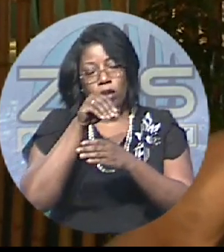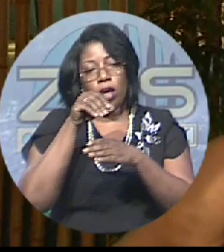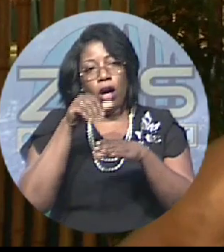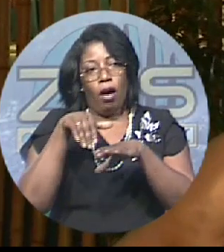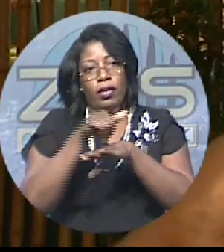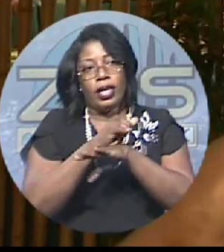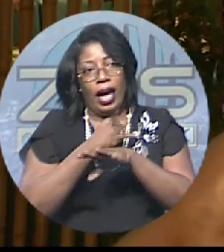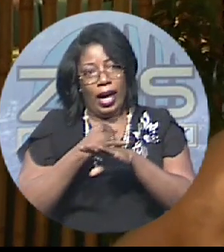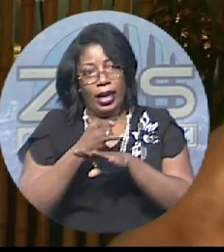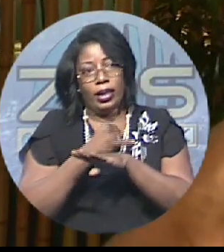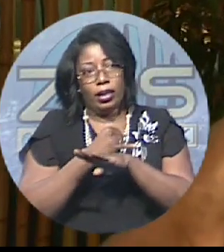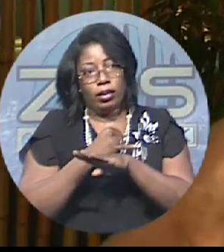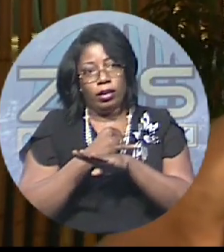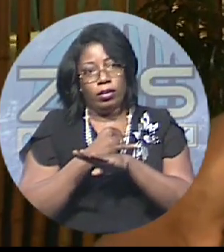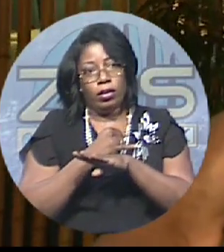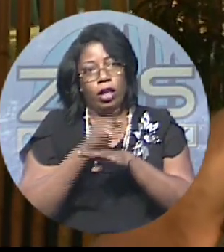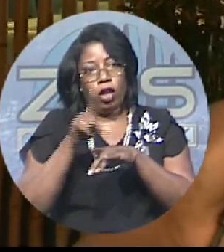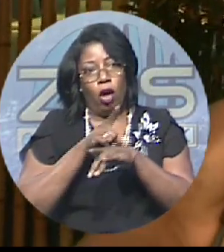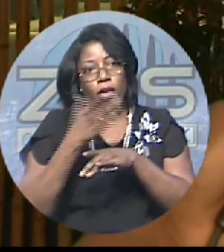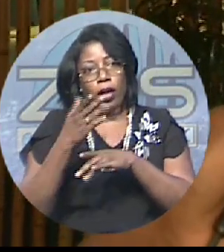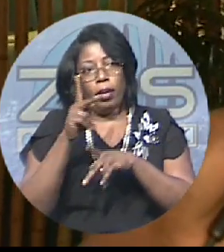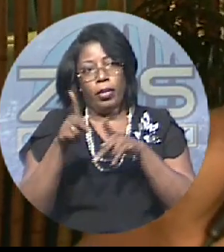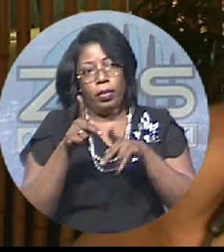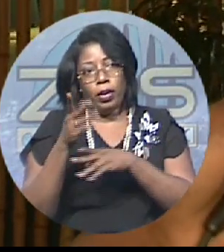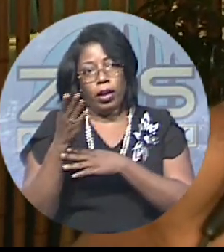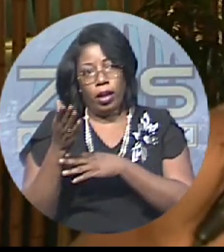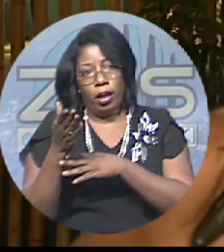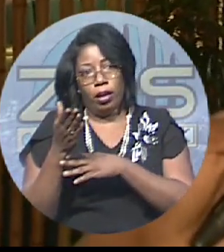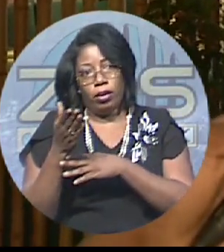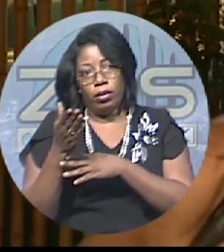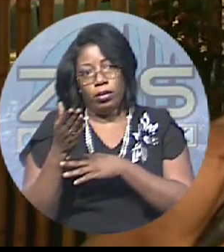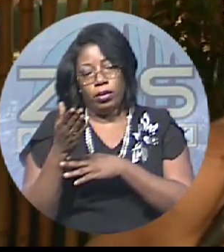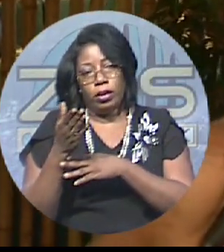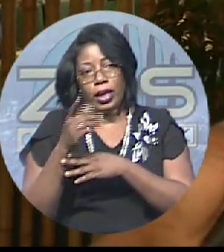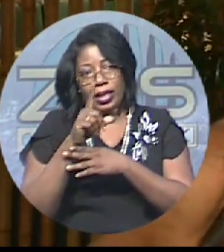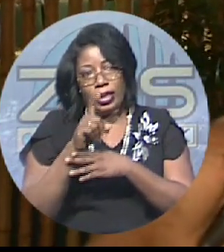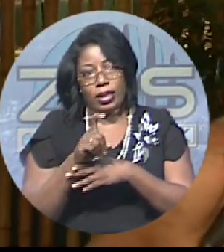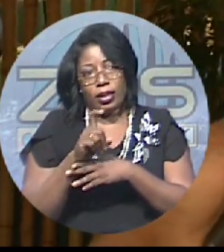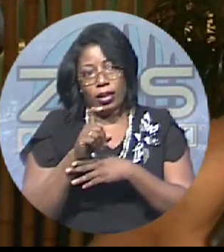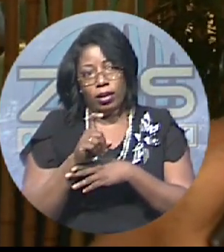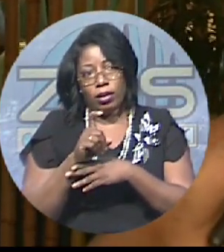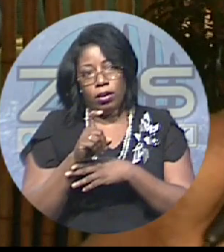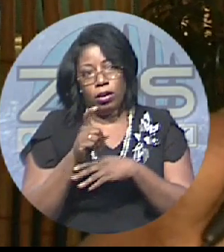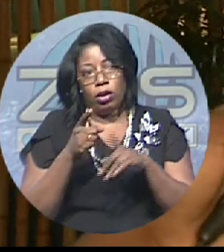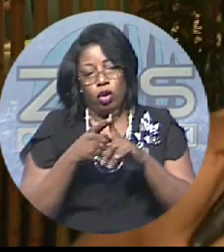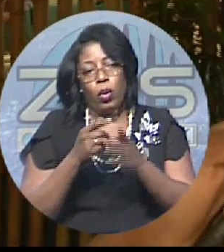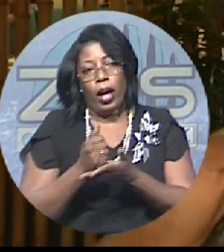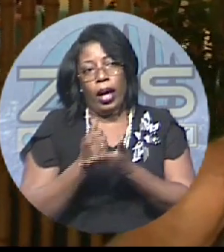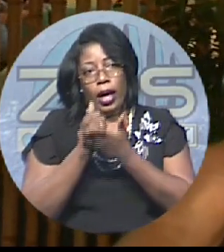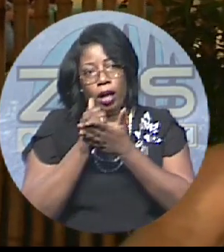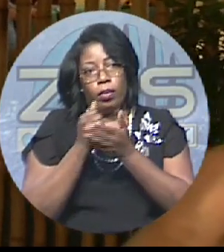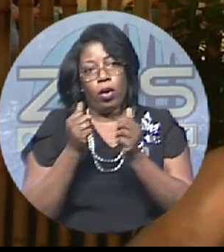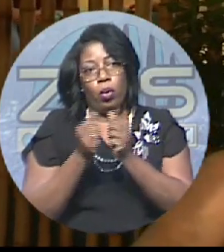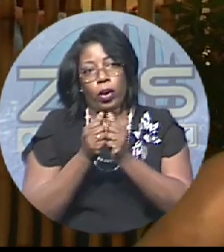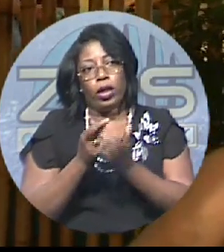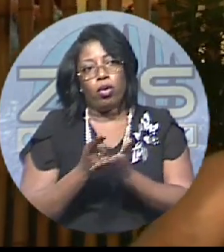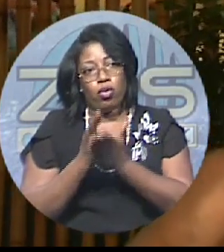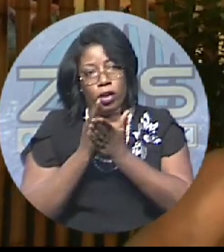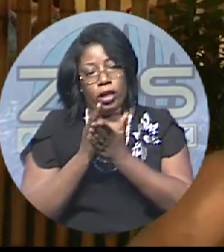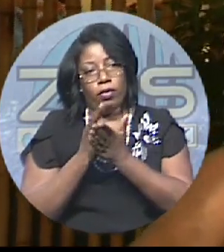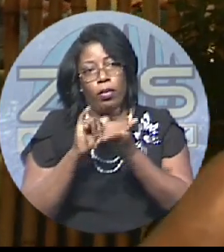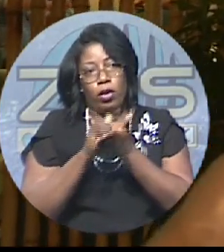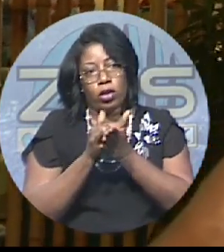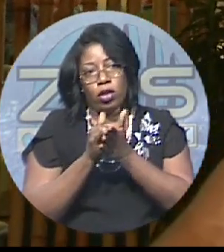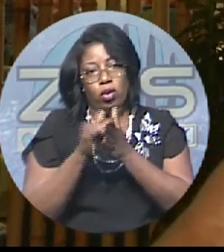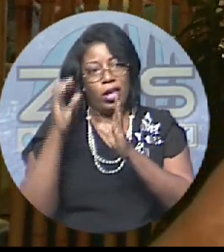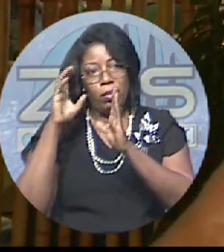island. Sometimes we'll take people in as long as they're people that, you know, we deem are necessary to help with the relief effort. If they're just people looking